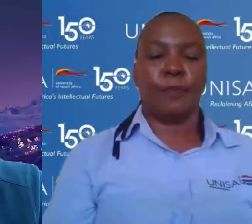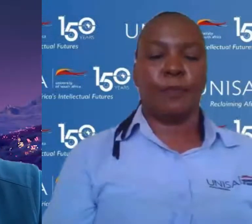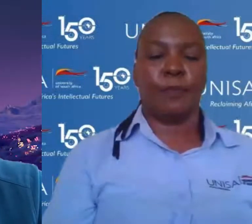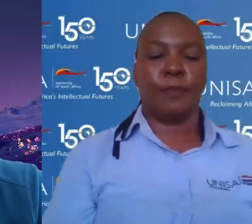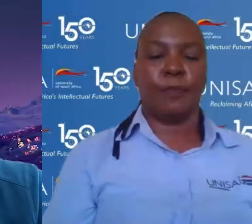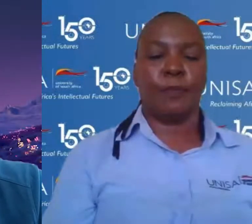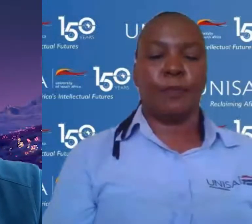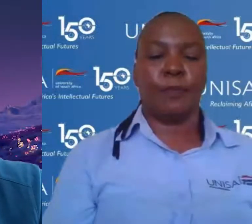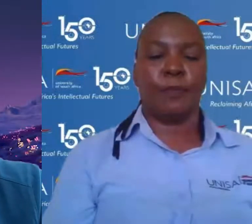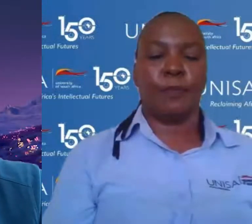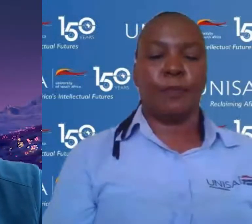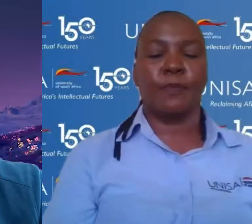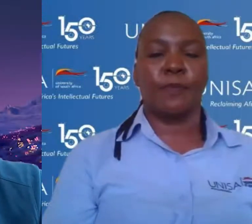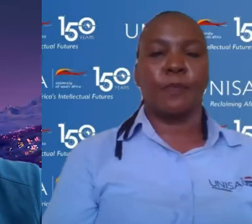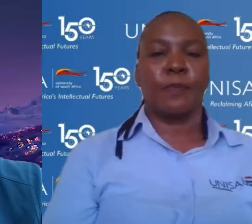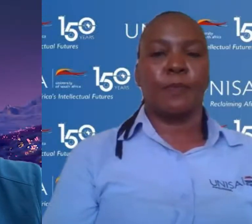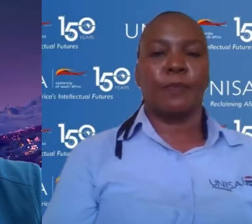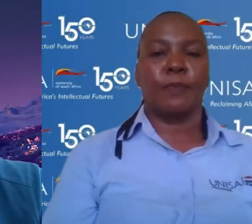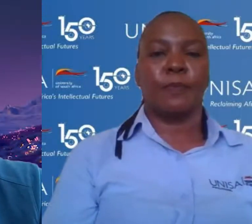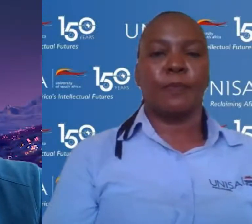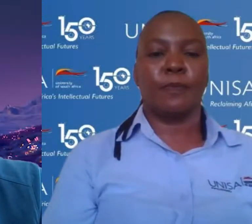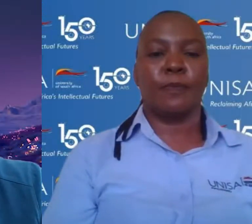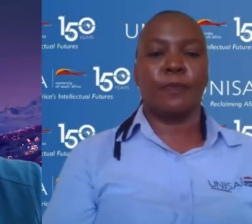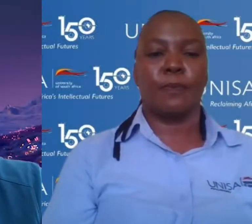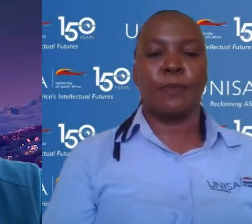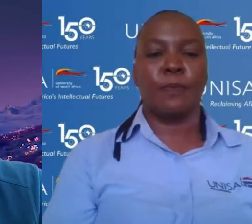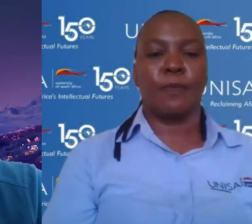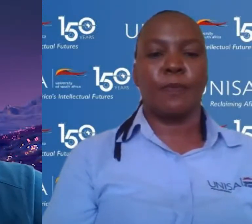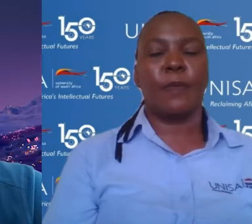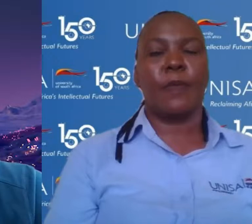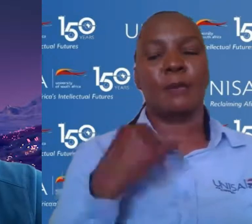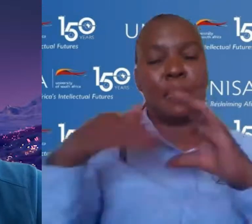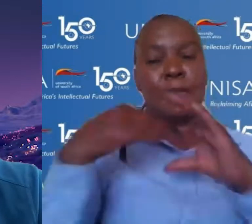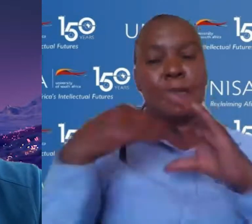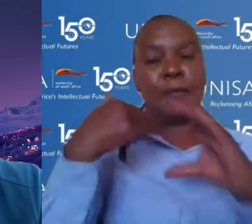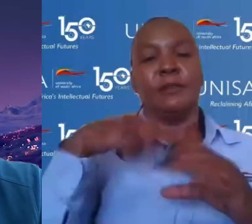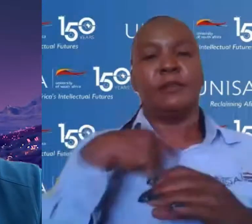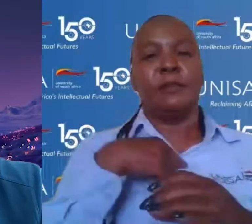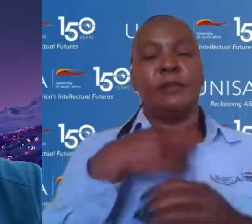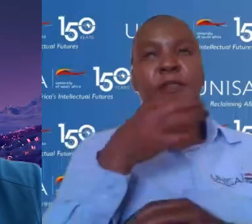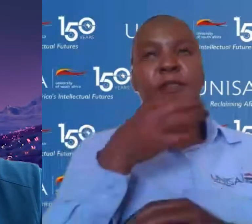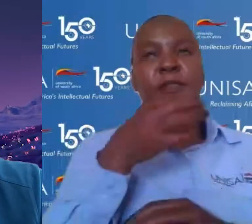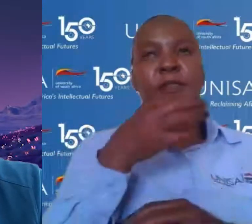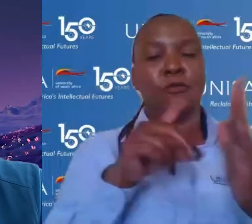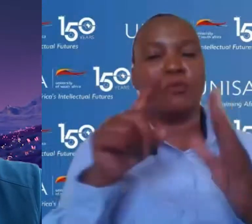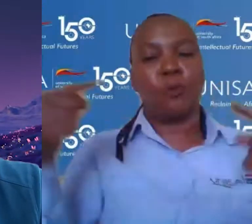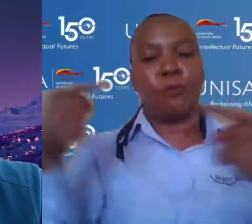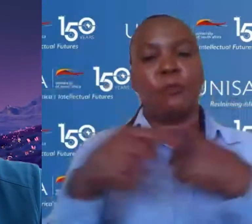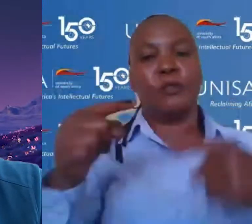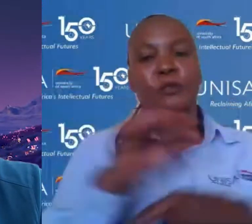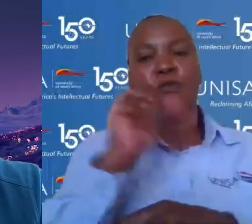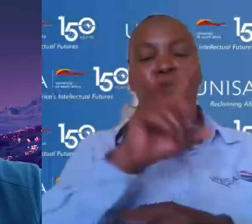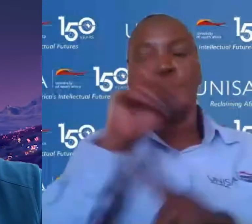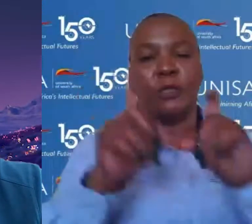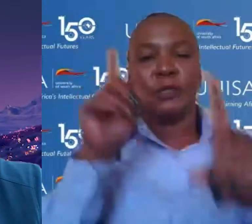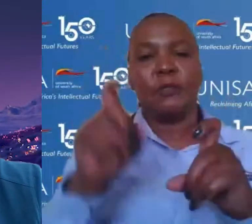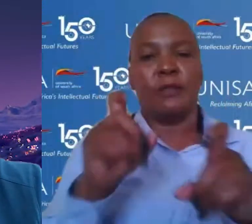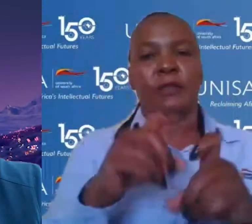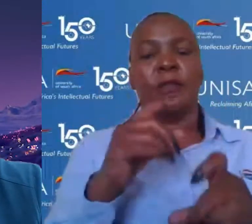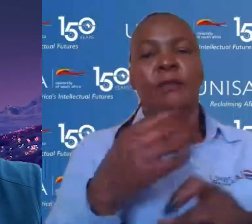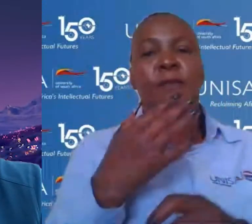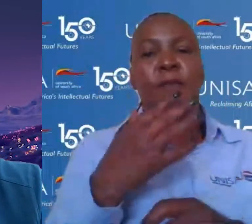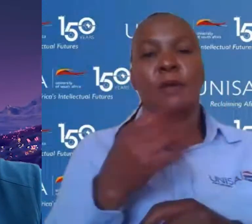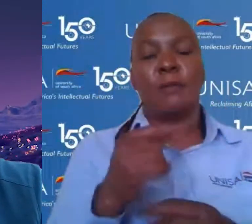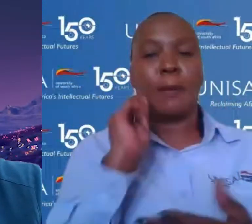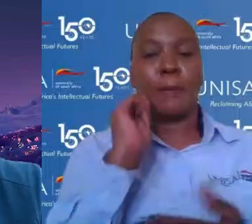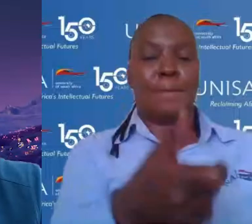Zaidas, please send us an email. I see you are indicating we missed your question regarding the payments